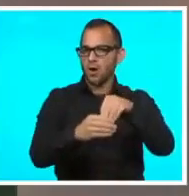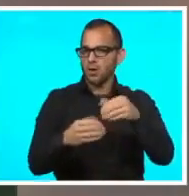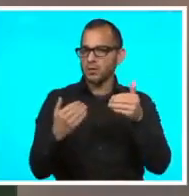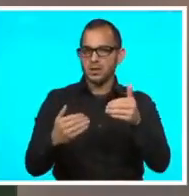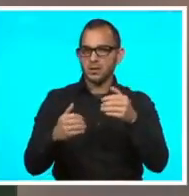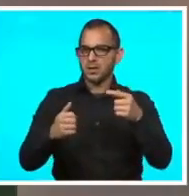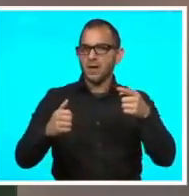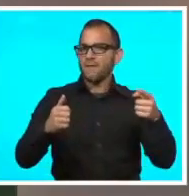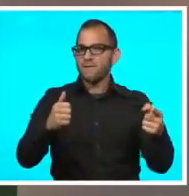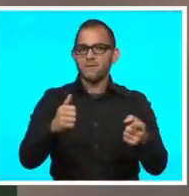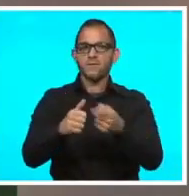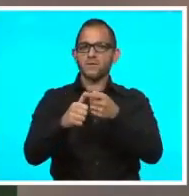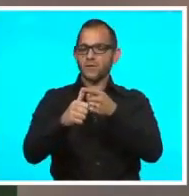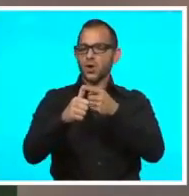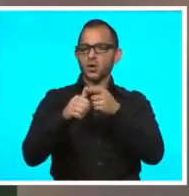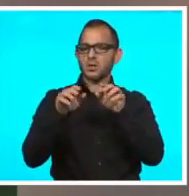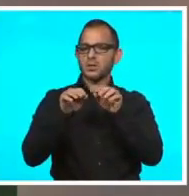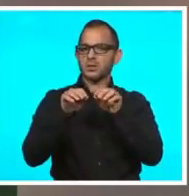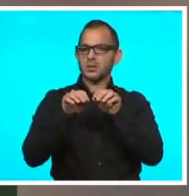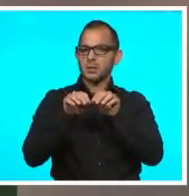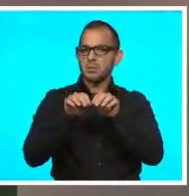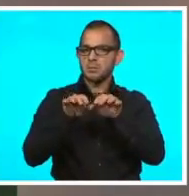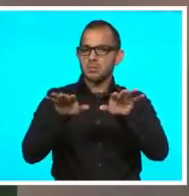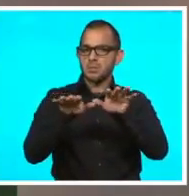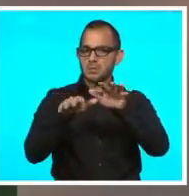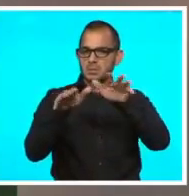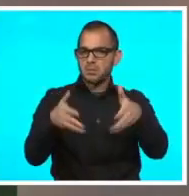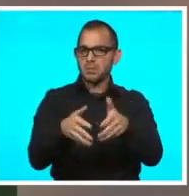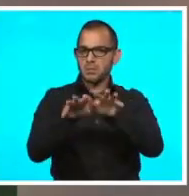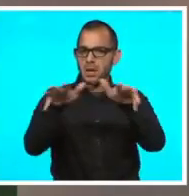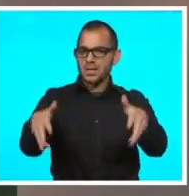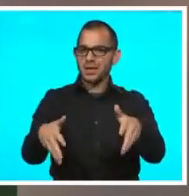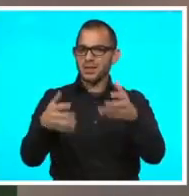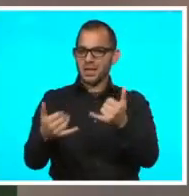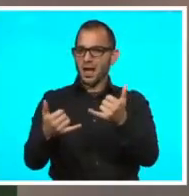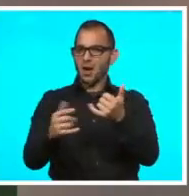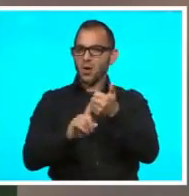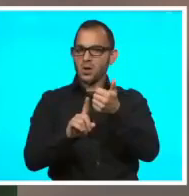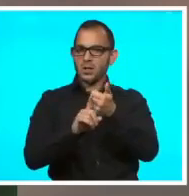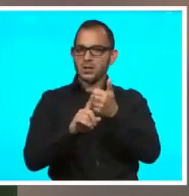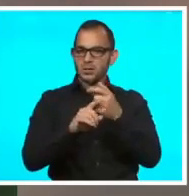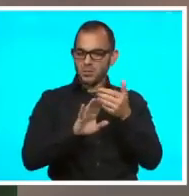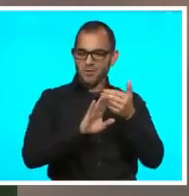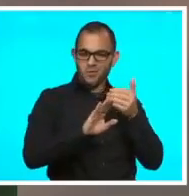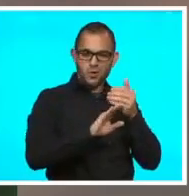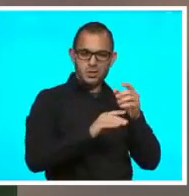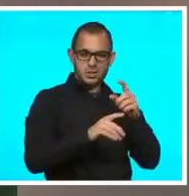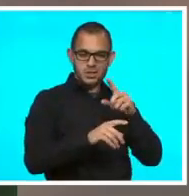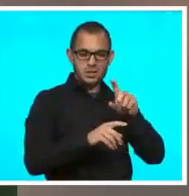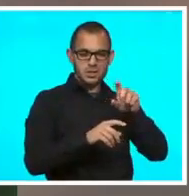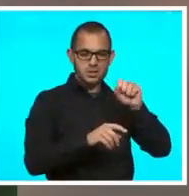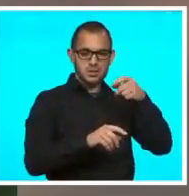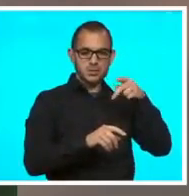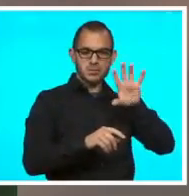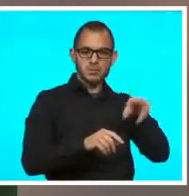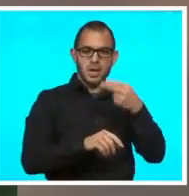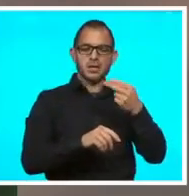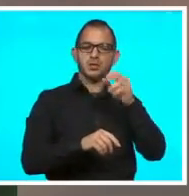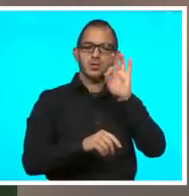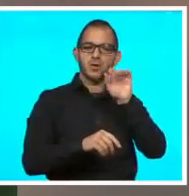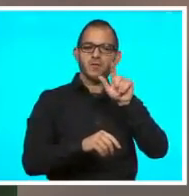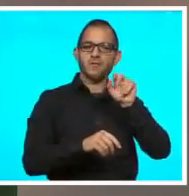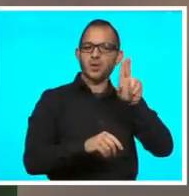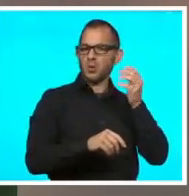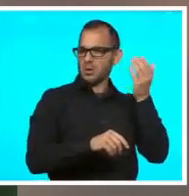first, big pandemic that this country has seen probably since the Spanish flu outbreak of the 1900s, of the early